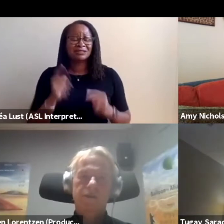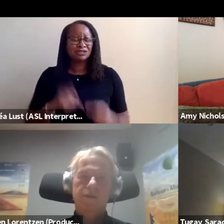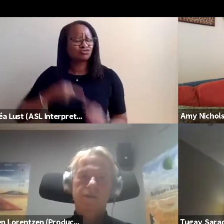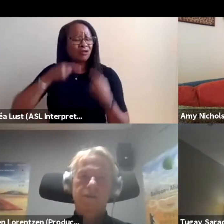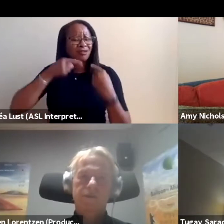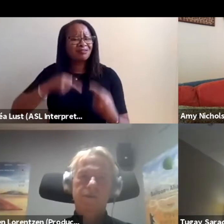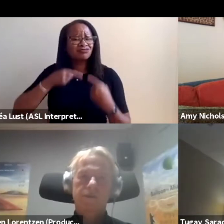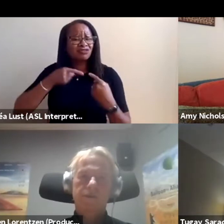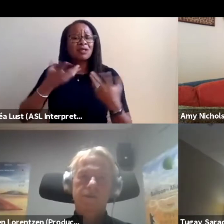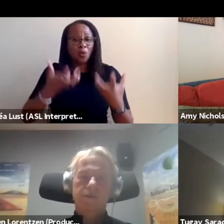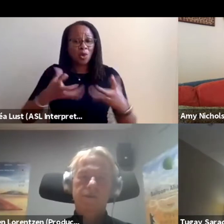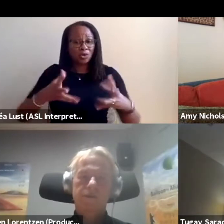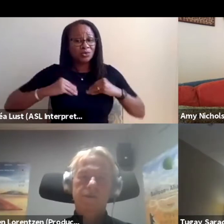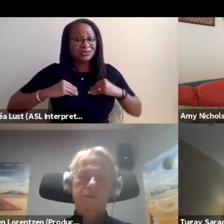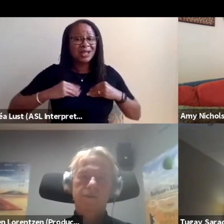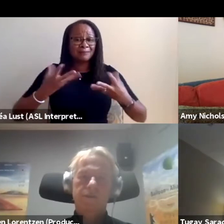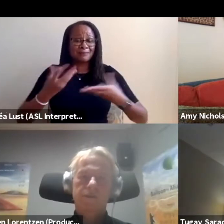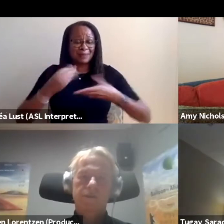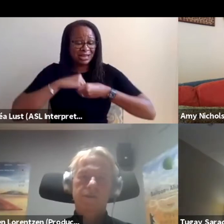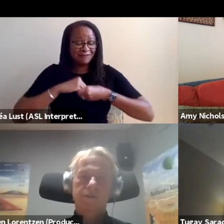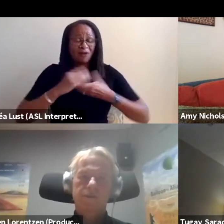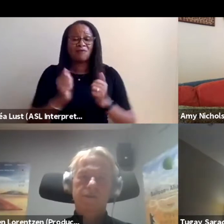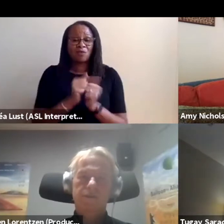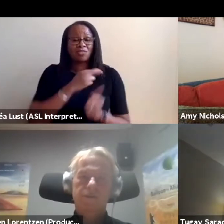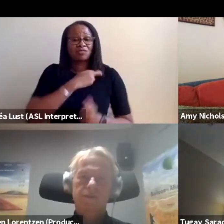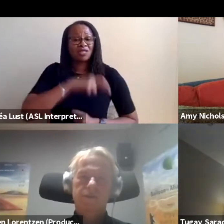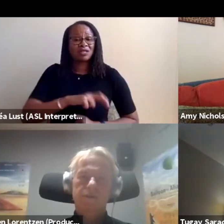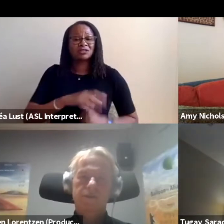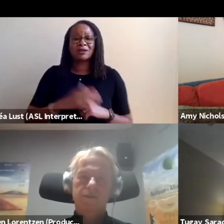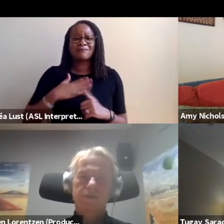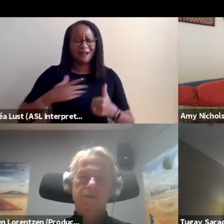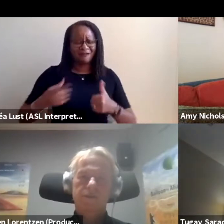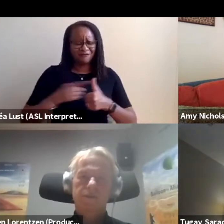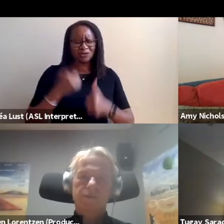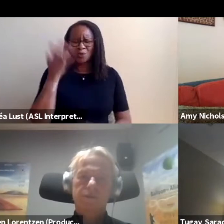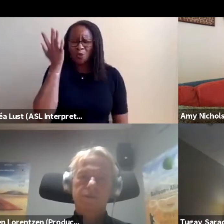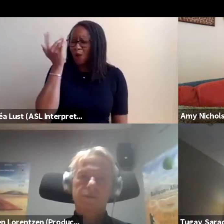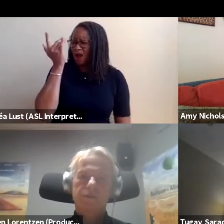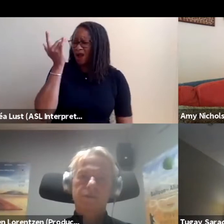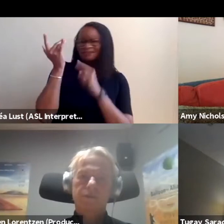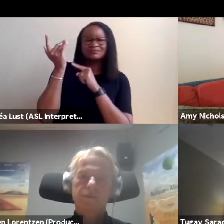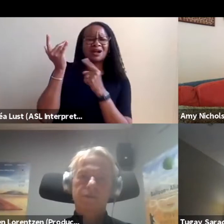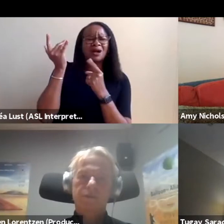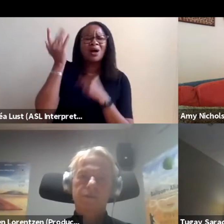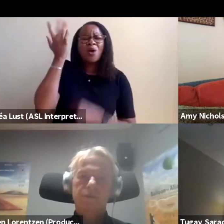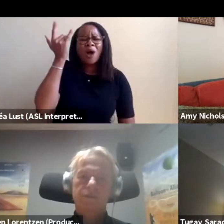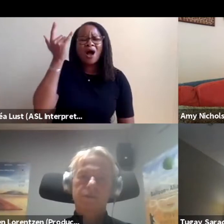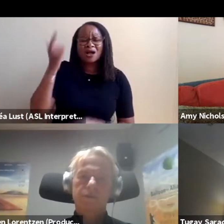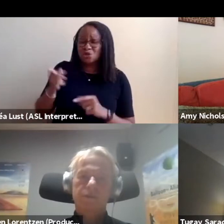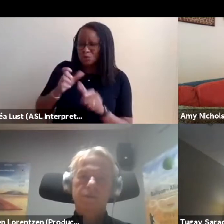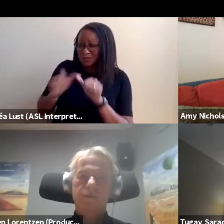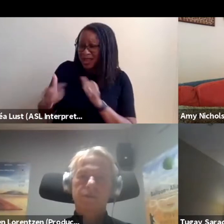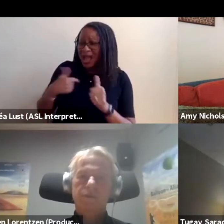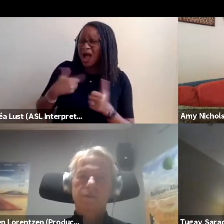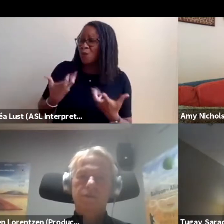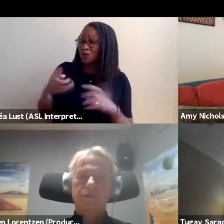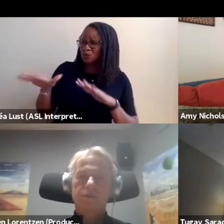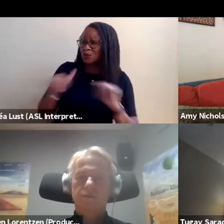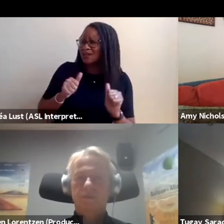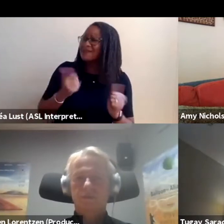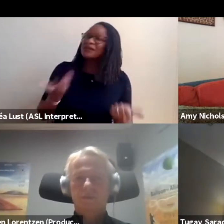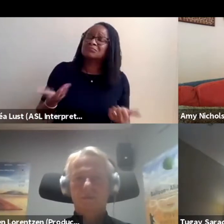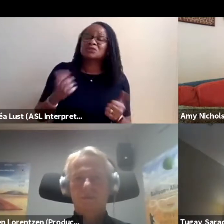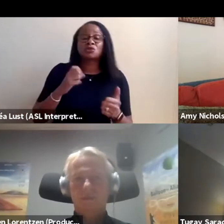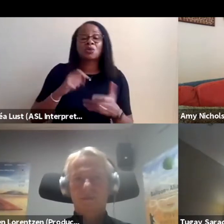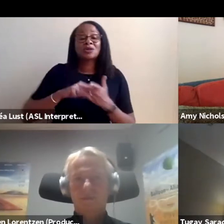this religion. So it was like my first, why do you stay and why do I want to leave type of thing. So I started to work